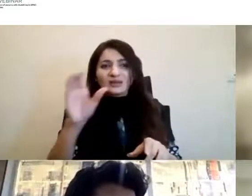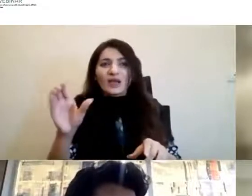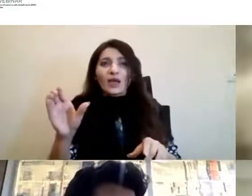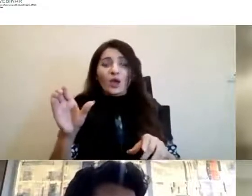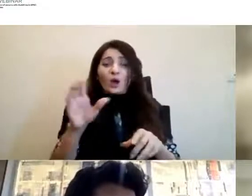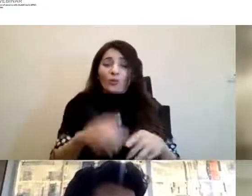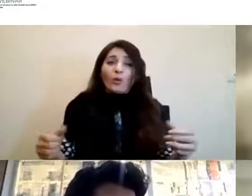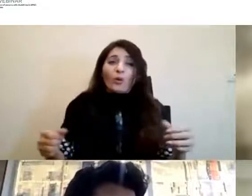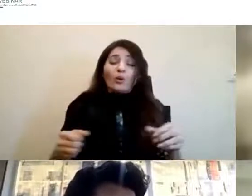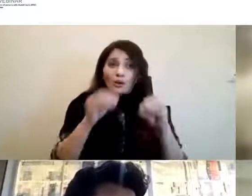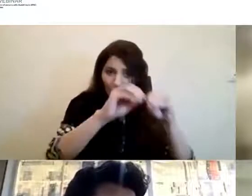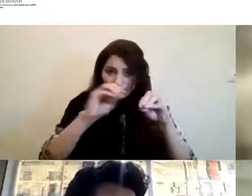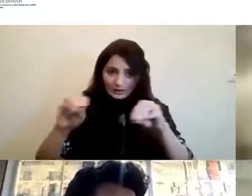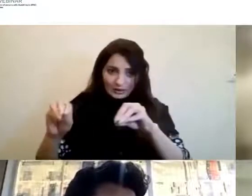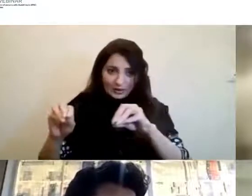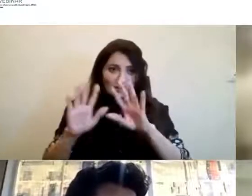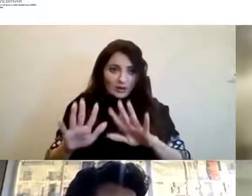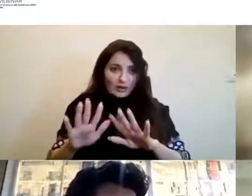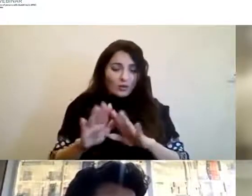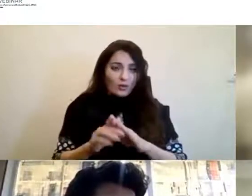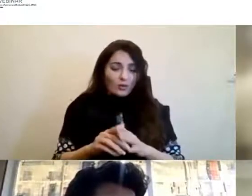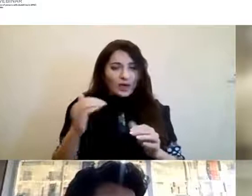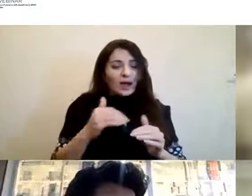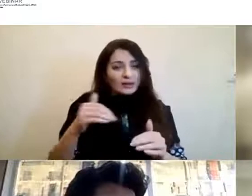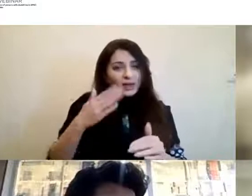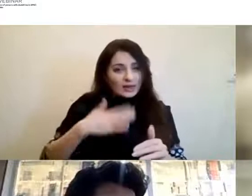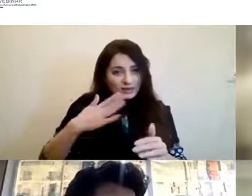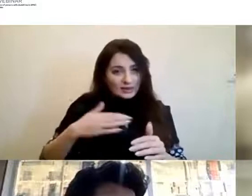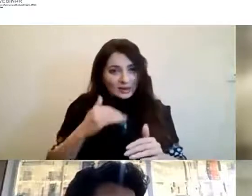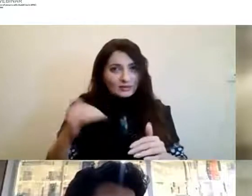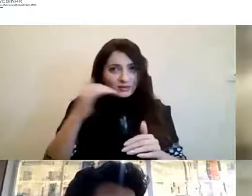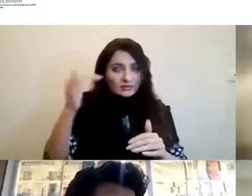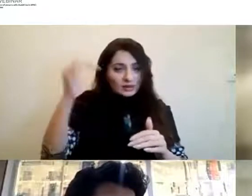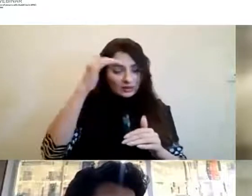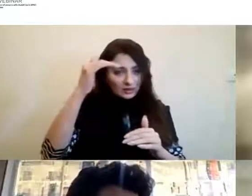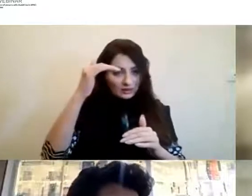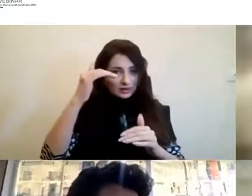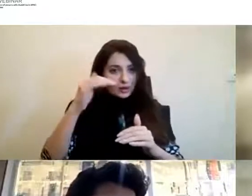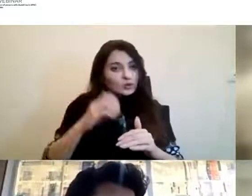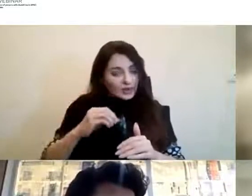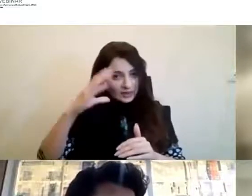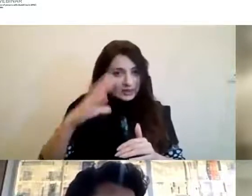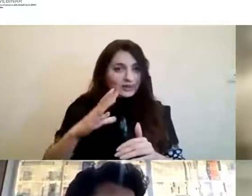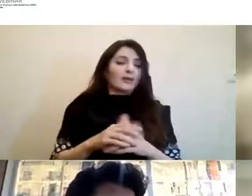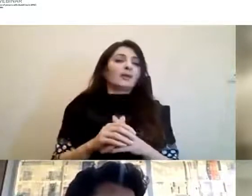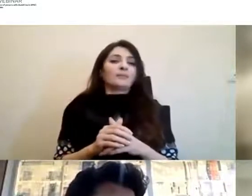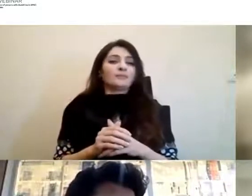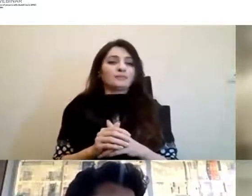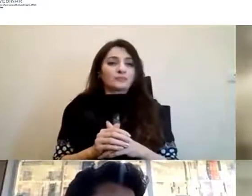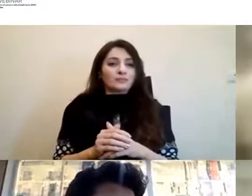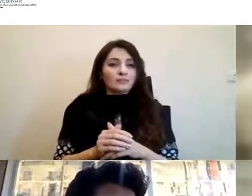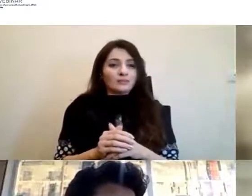these devices and their advancing capabilities have been able to help.